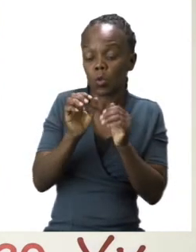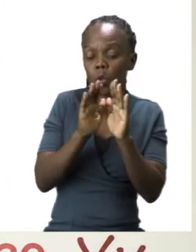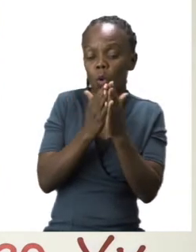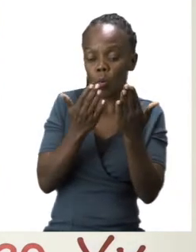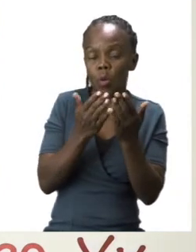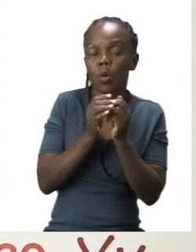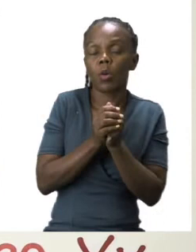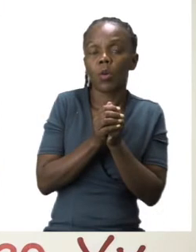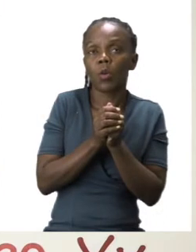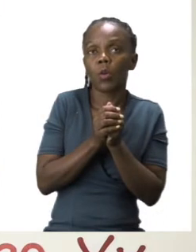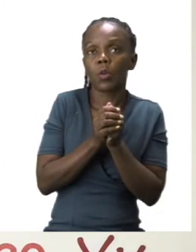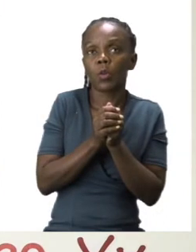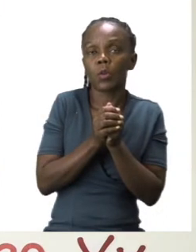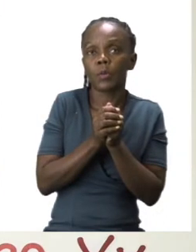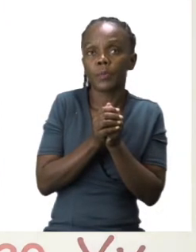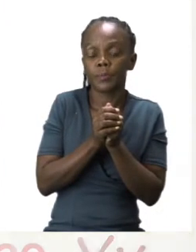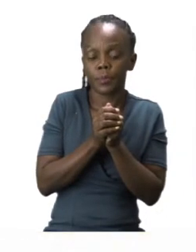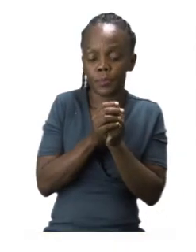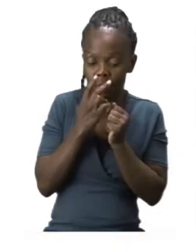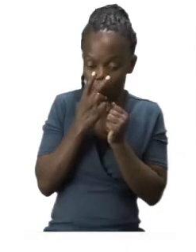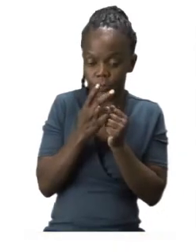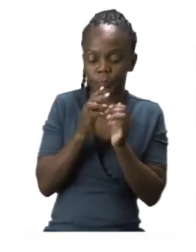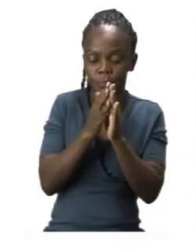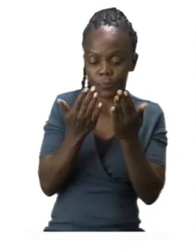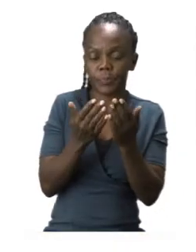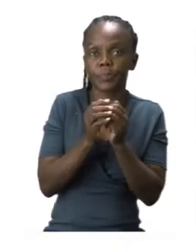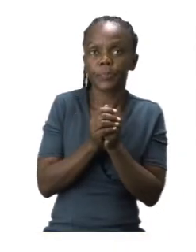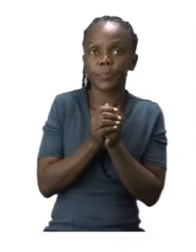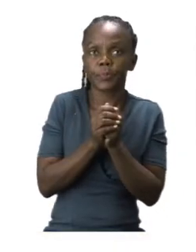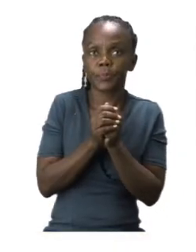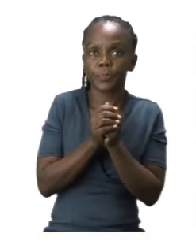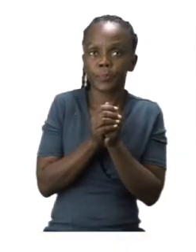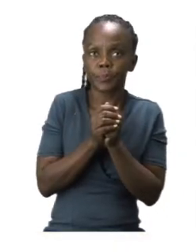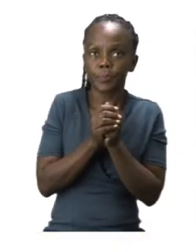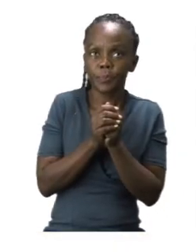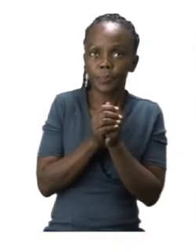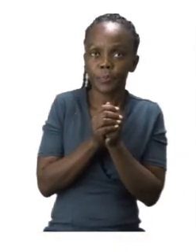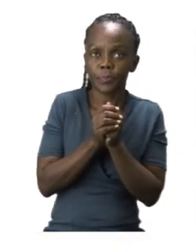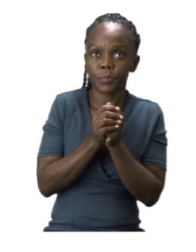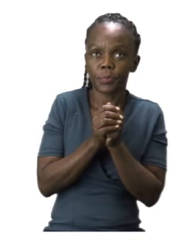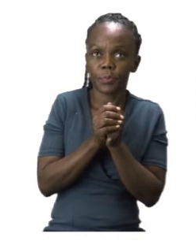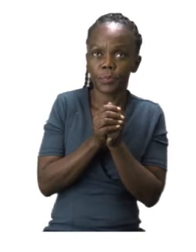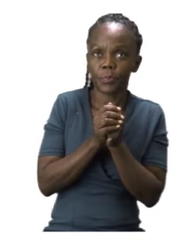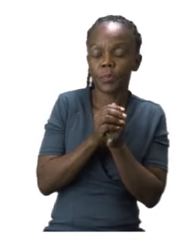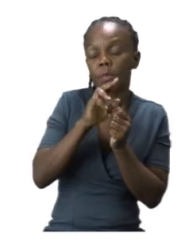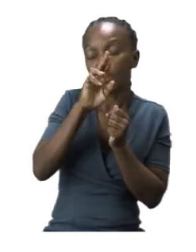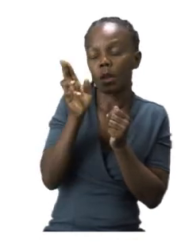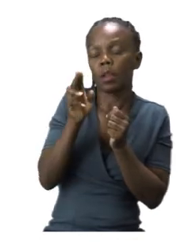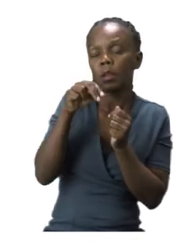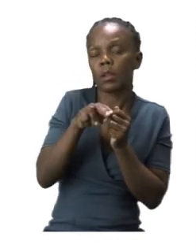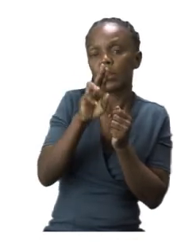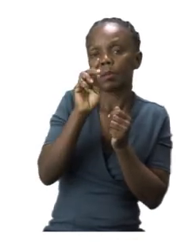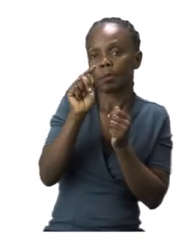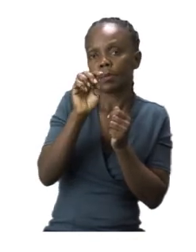of shelter. So let us take a look at that one. In your book, you have a shelter called huts.